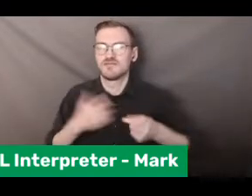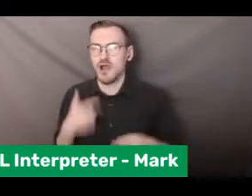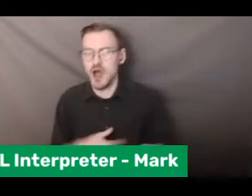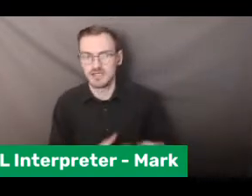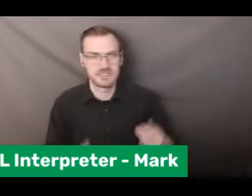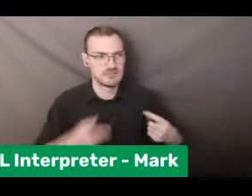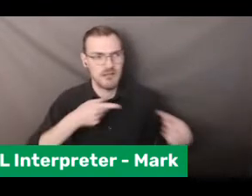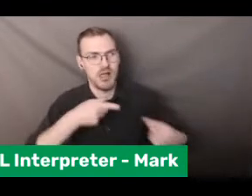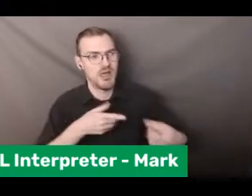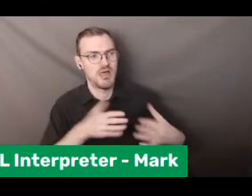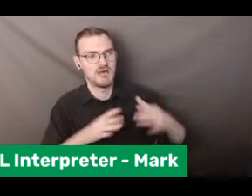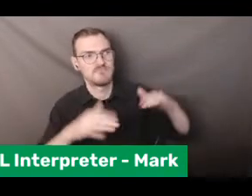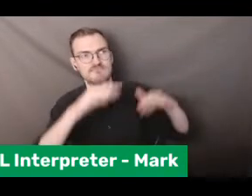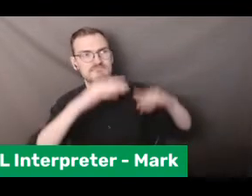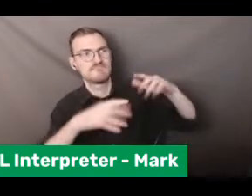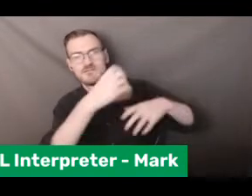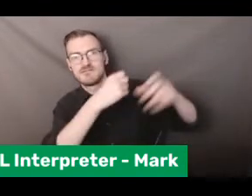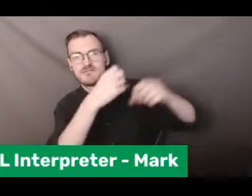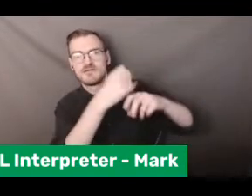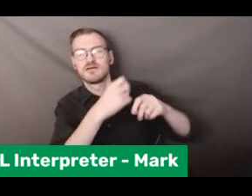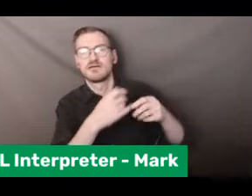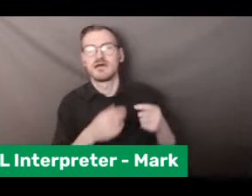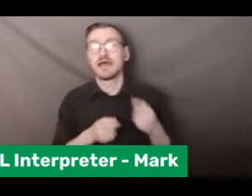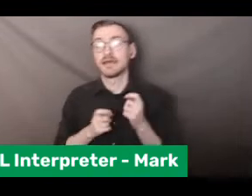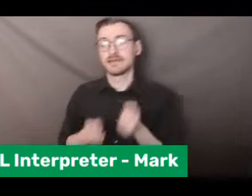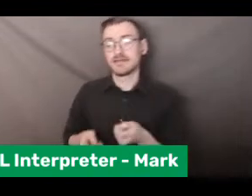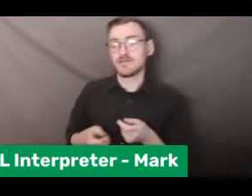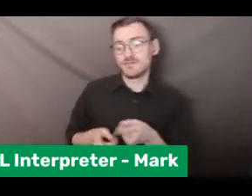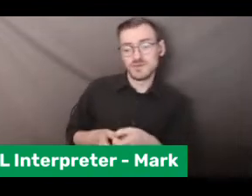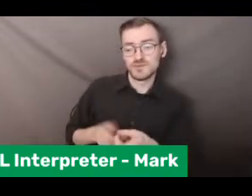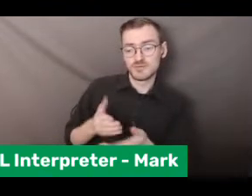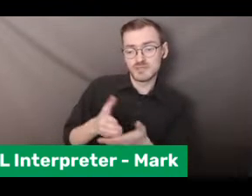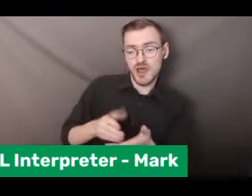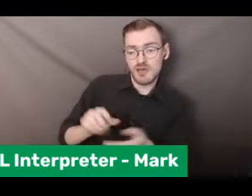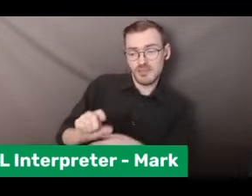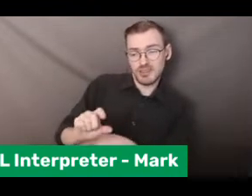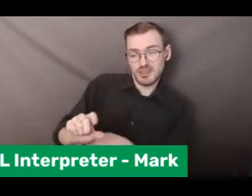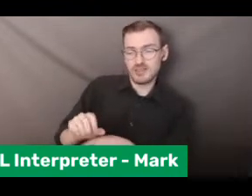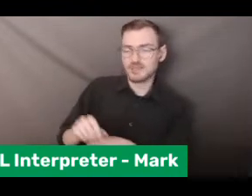that give some of us some and a lot of us none?